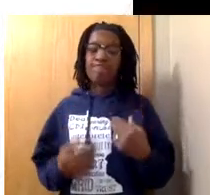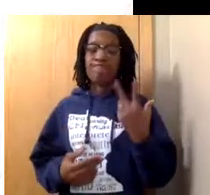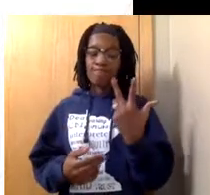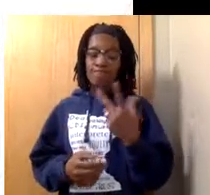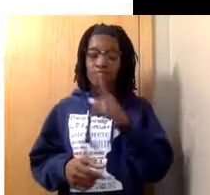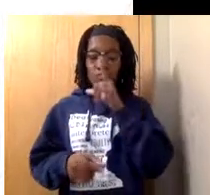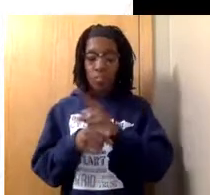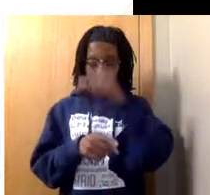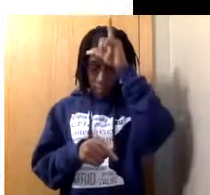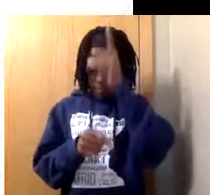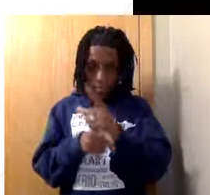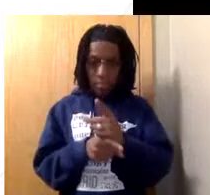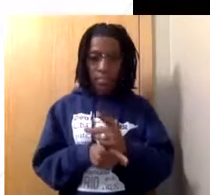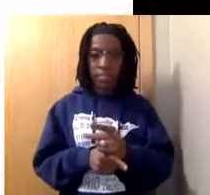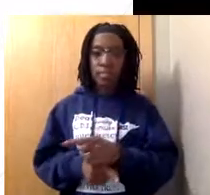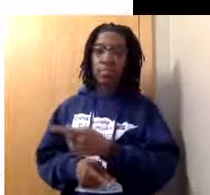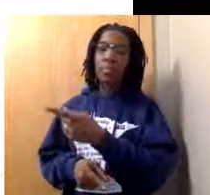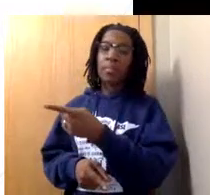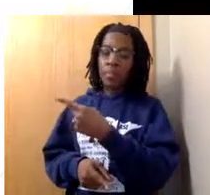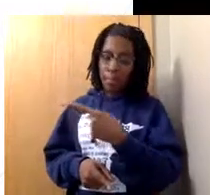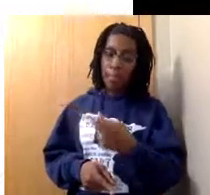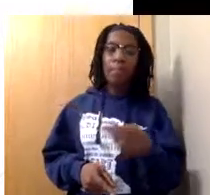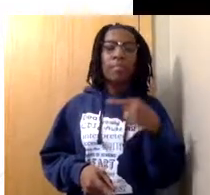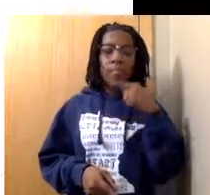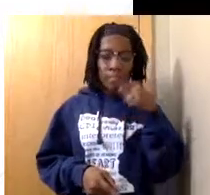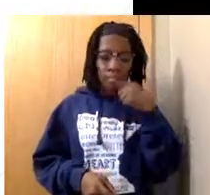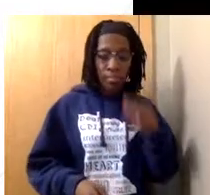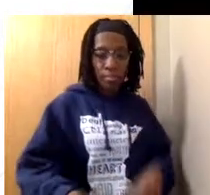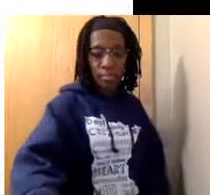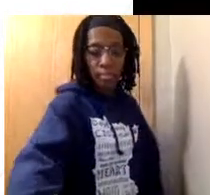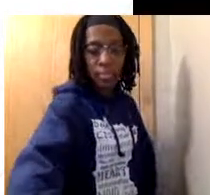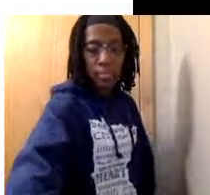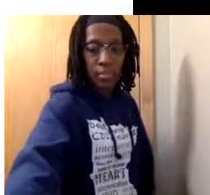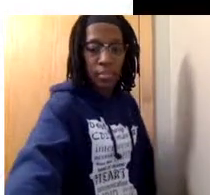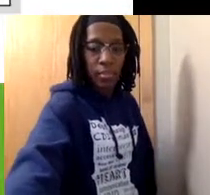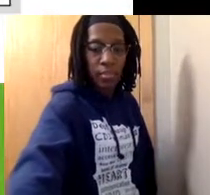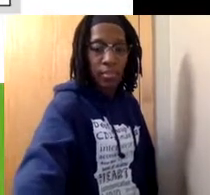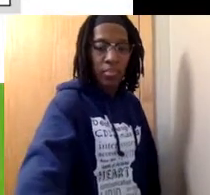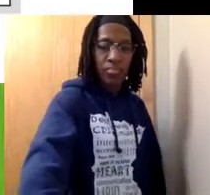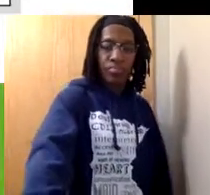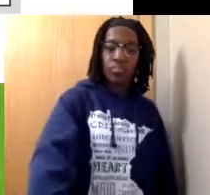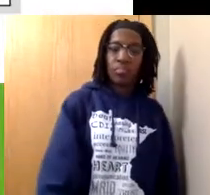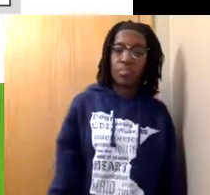She has two siblings that's also hearing.